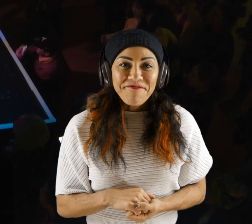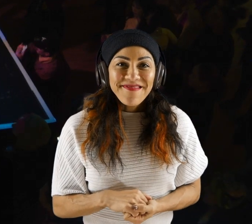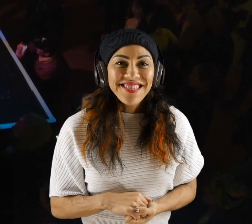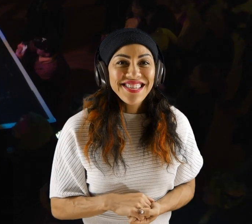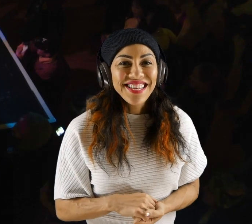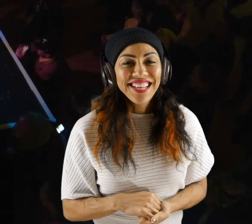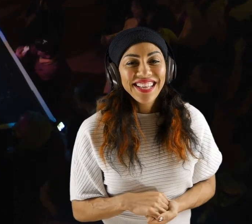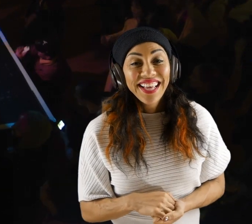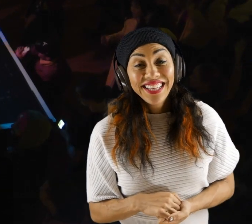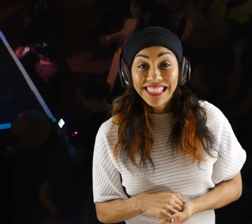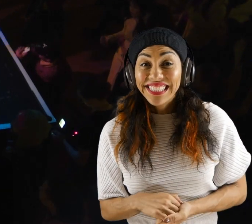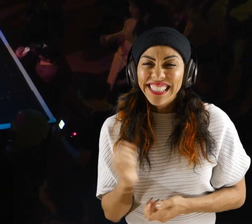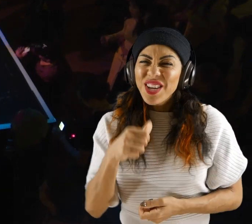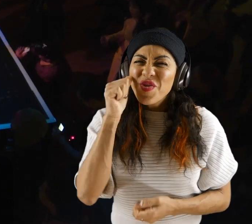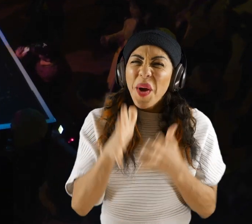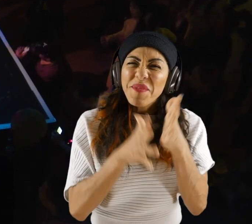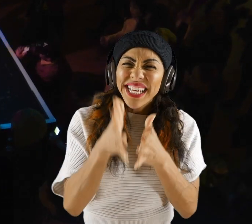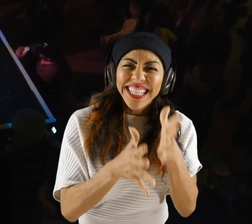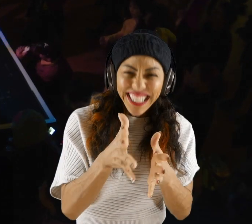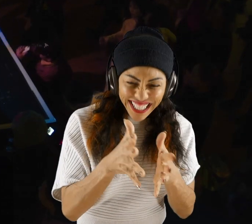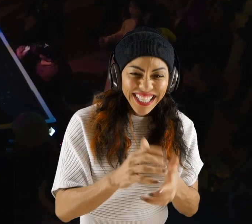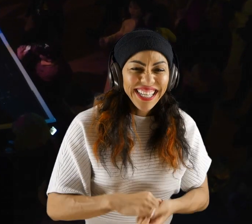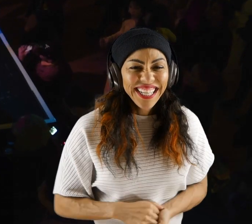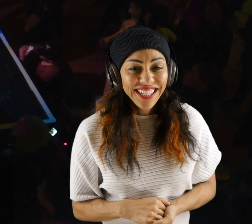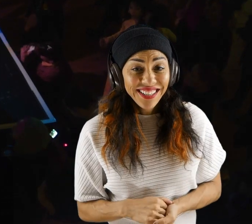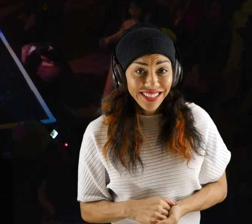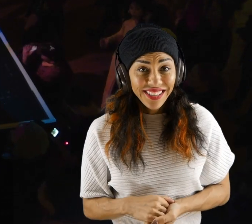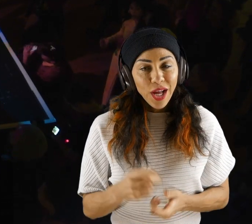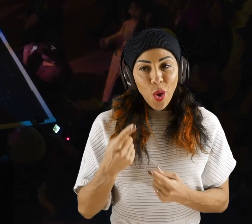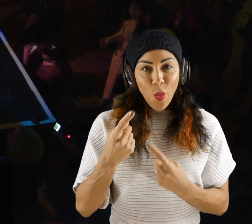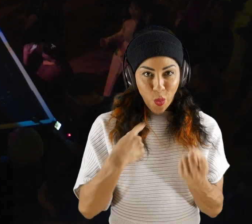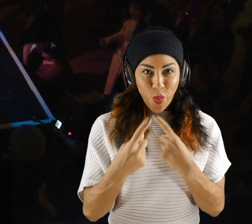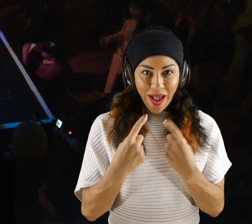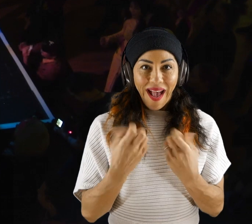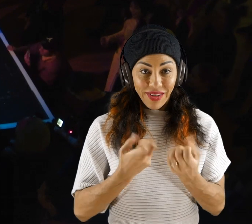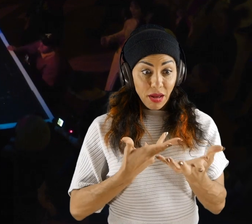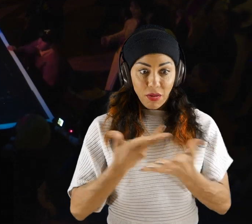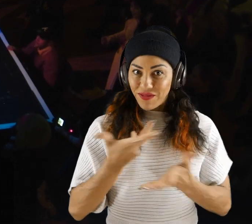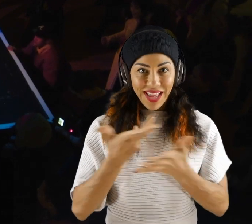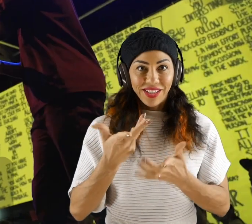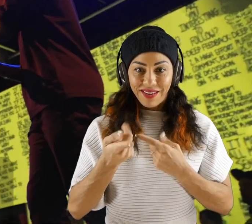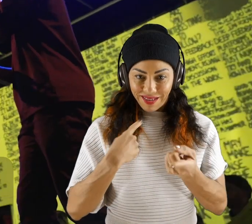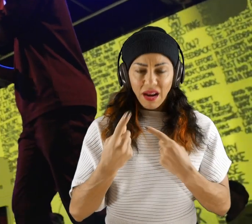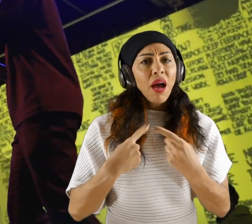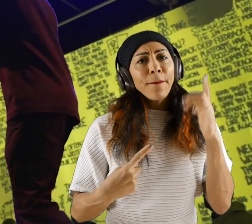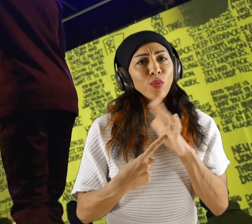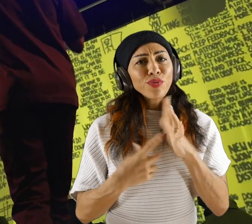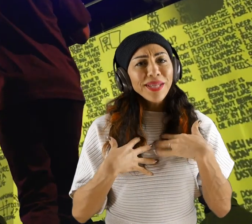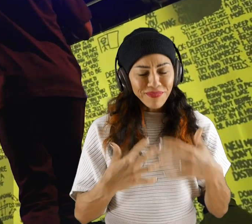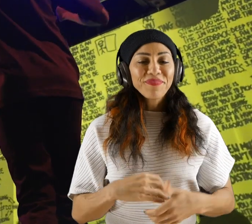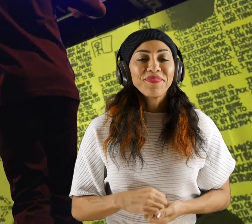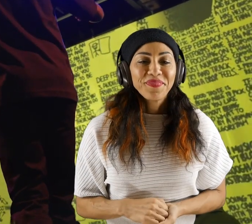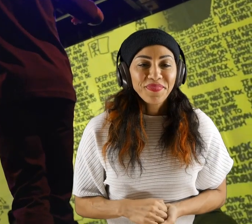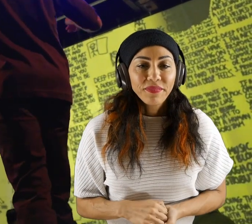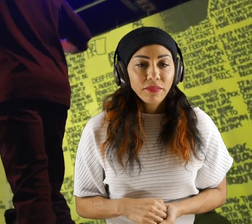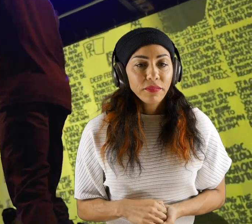Yeah, you know what I mean. But we're having a conversation back, and that's like super important to me. If you can go to either